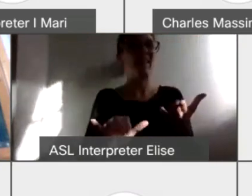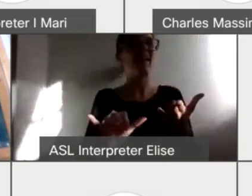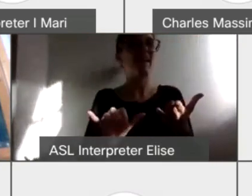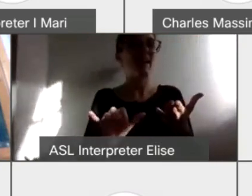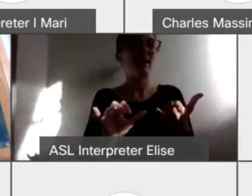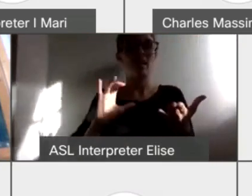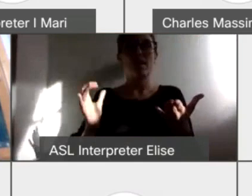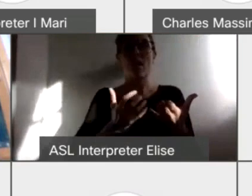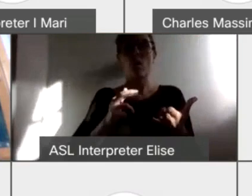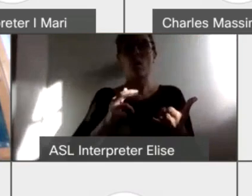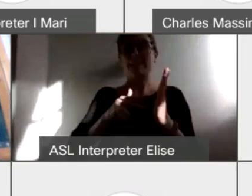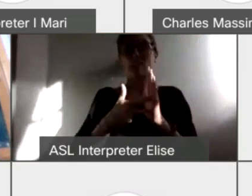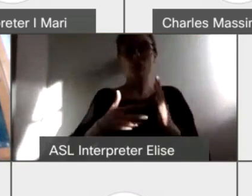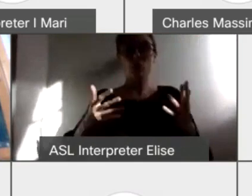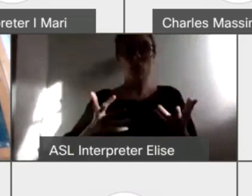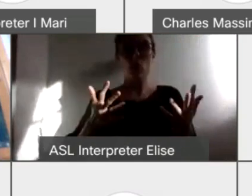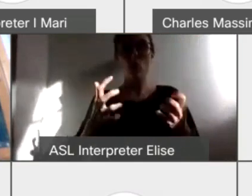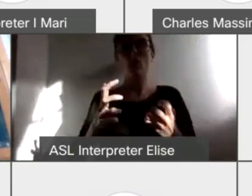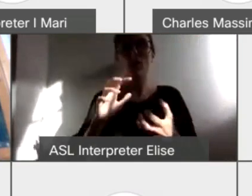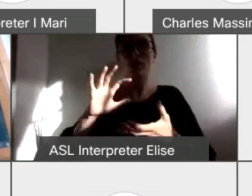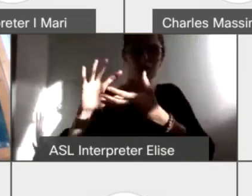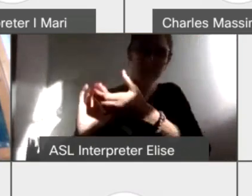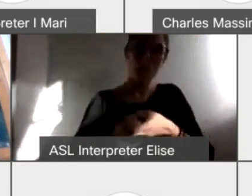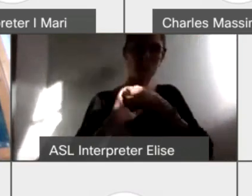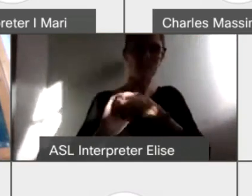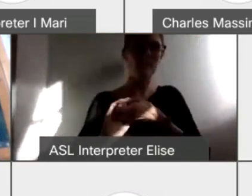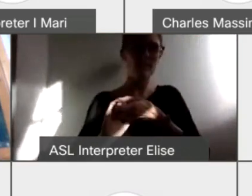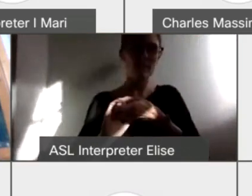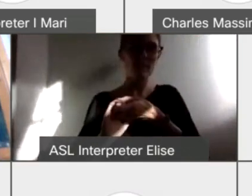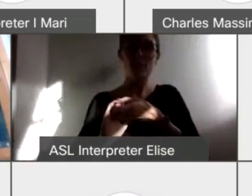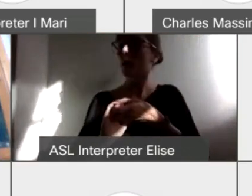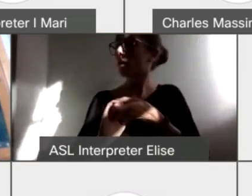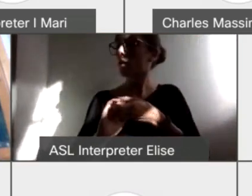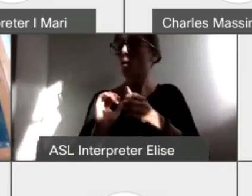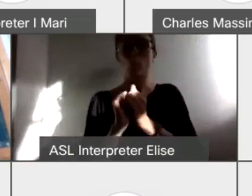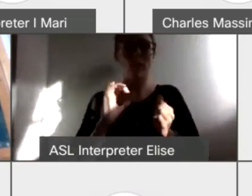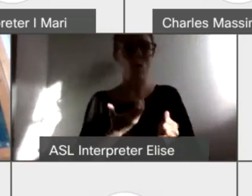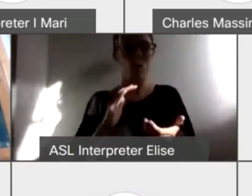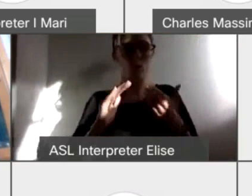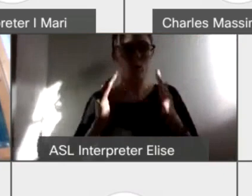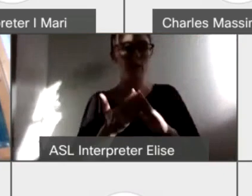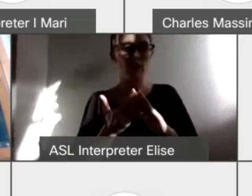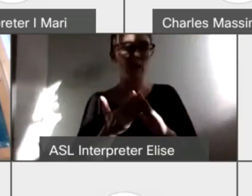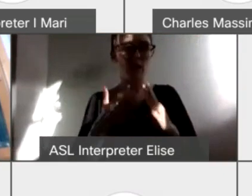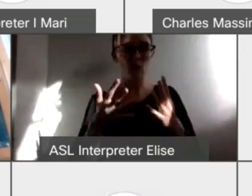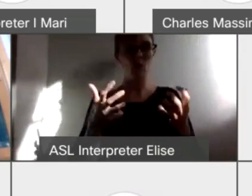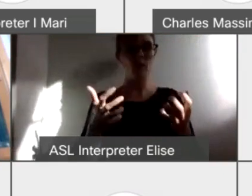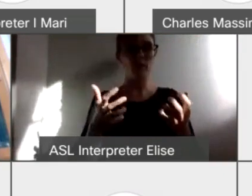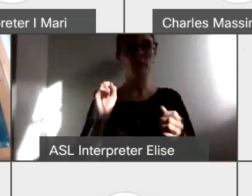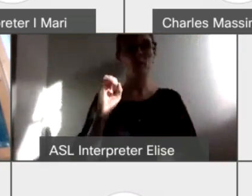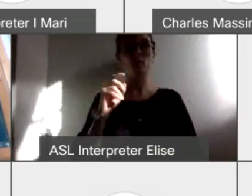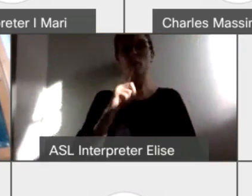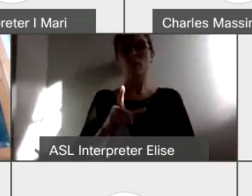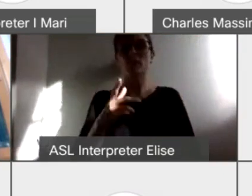our intention is to be collaborative and cooperative and integrated with our community when doing that. So the input of